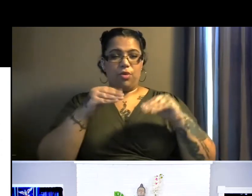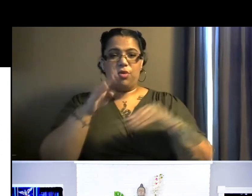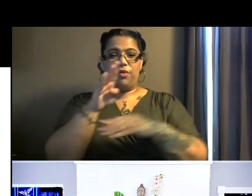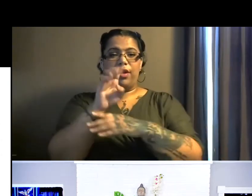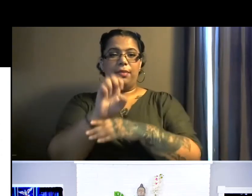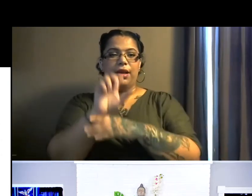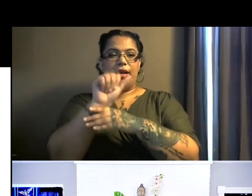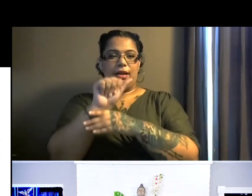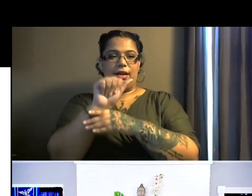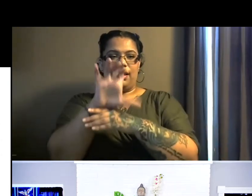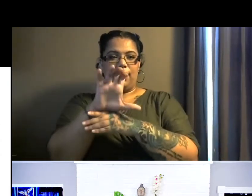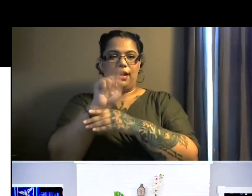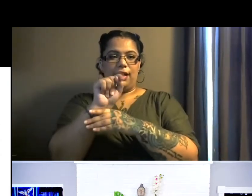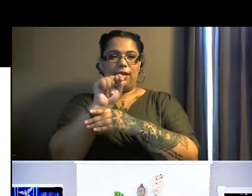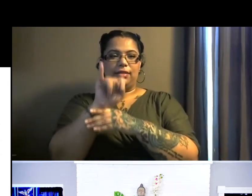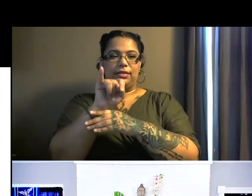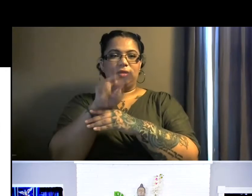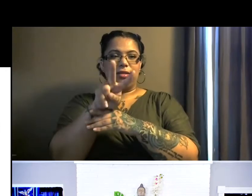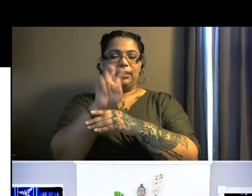which is an acronym,